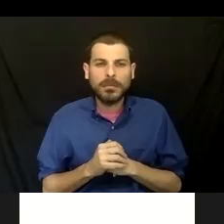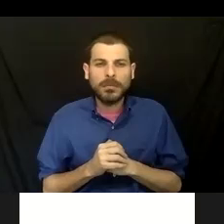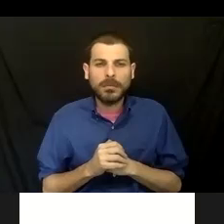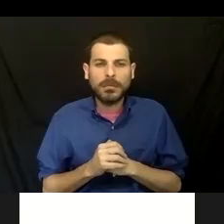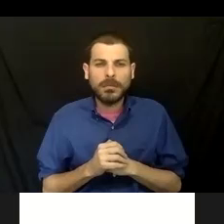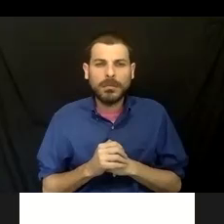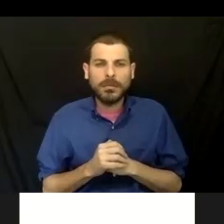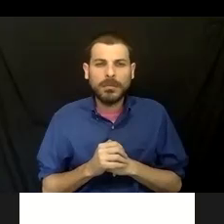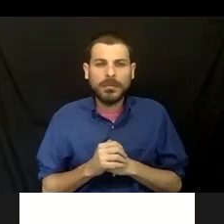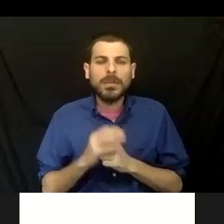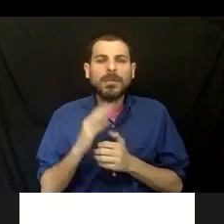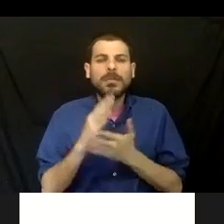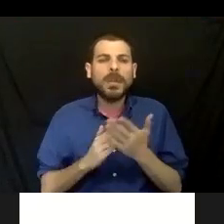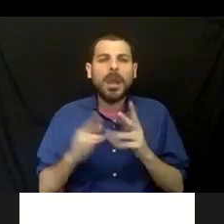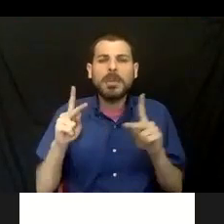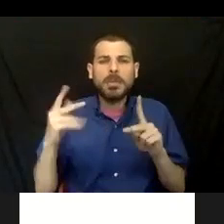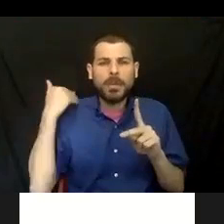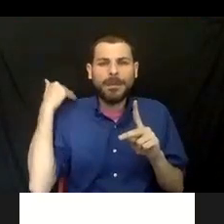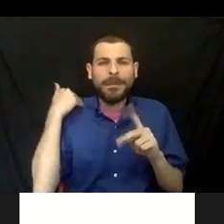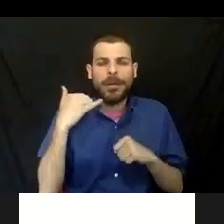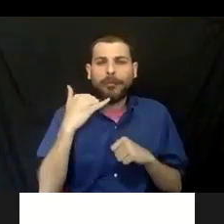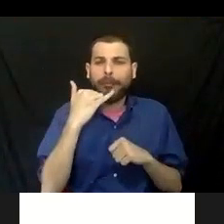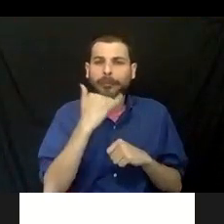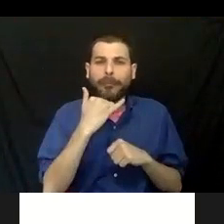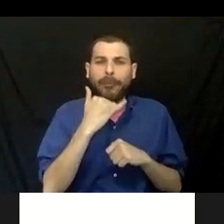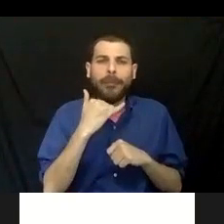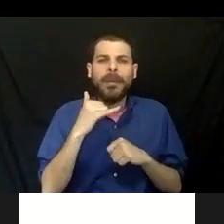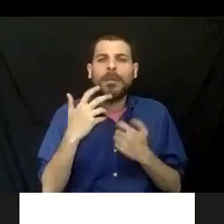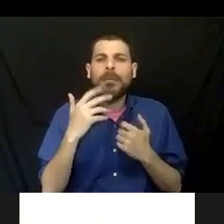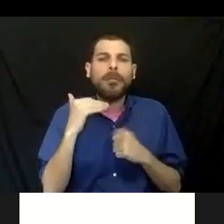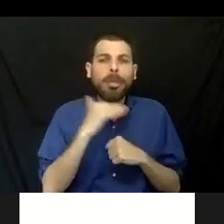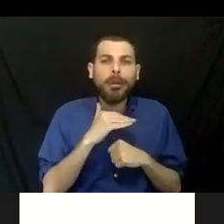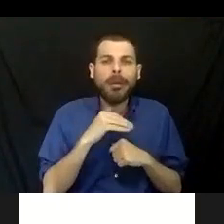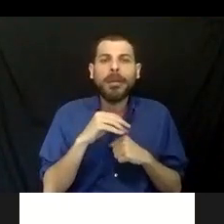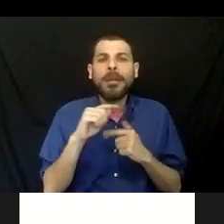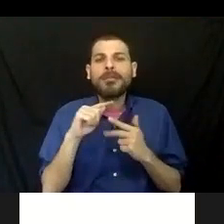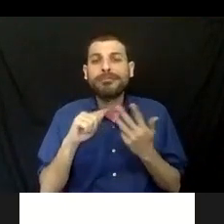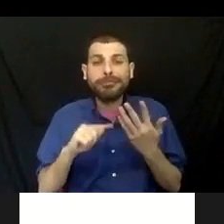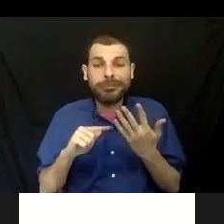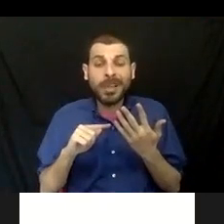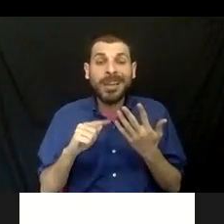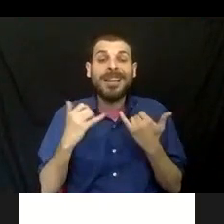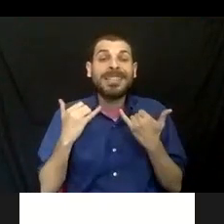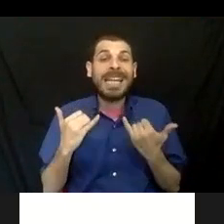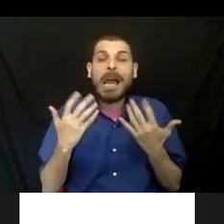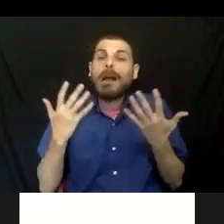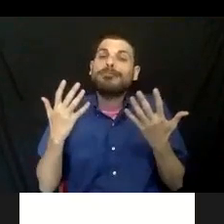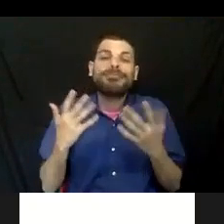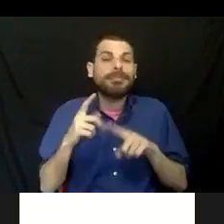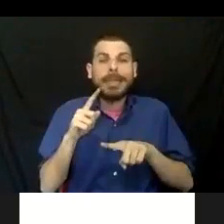not eligible for unemployment. So because they're not eligible for traditional unemployment because of those penalty